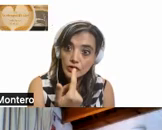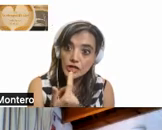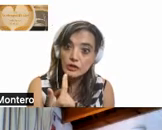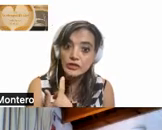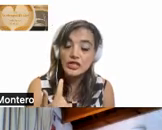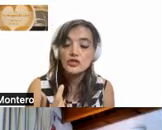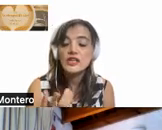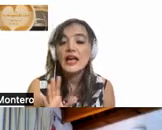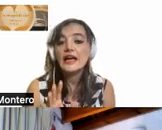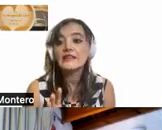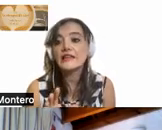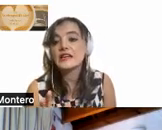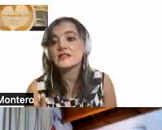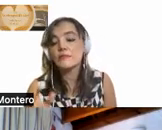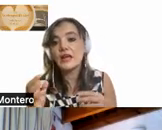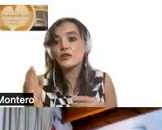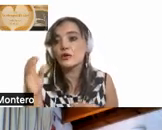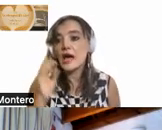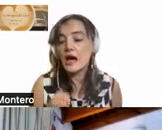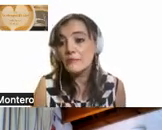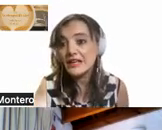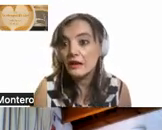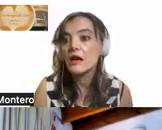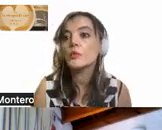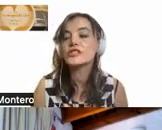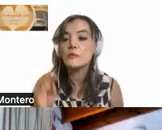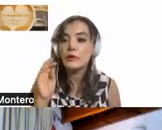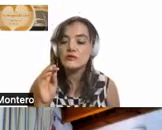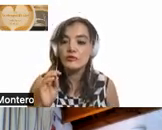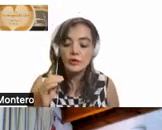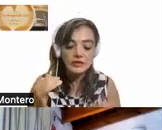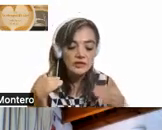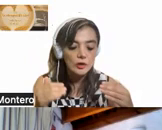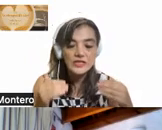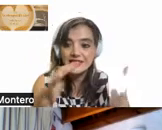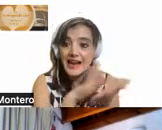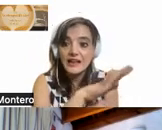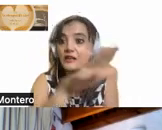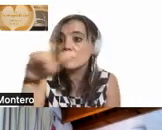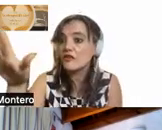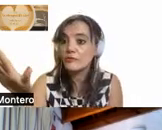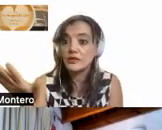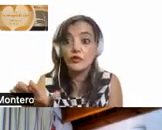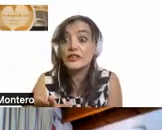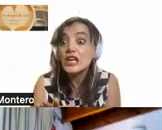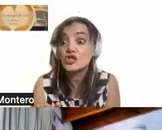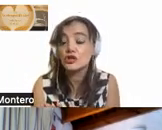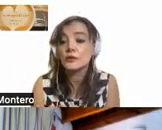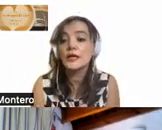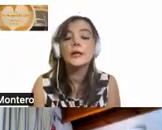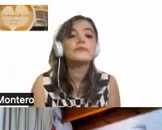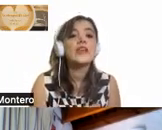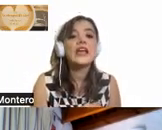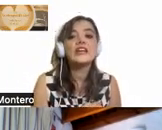your neurological connections and that has made your amygdala, which is a part of the brain that is always scanning the environment for